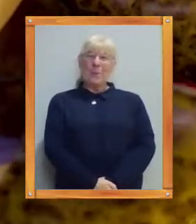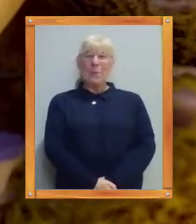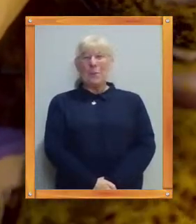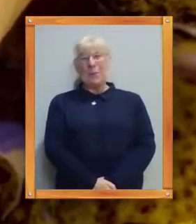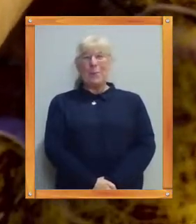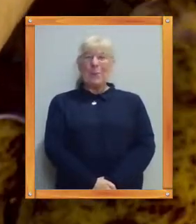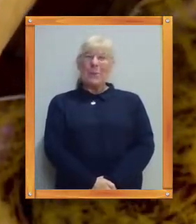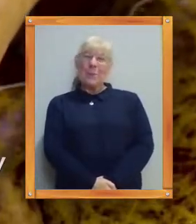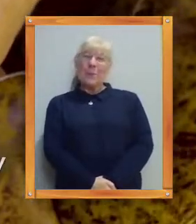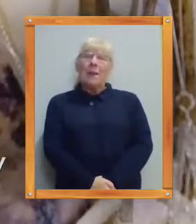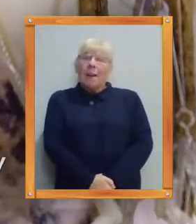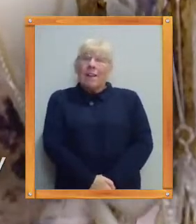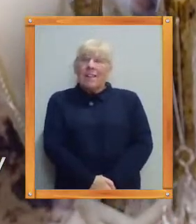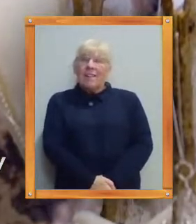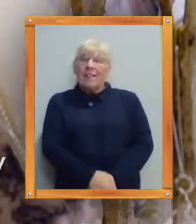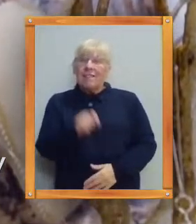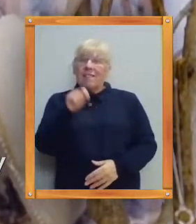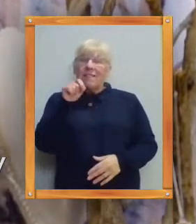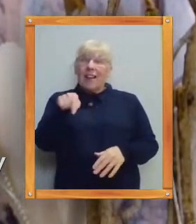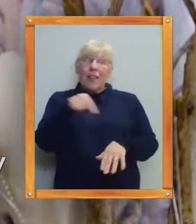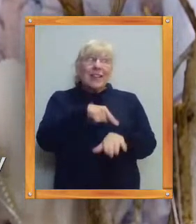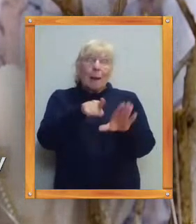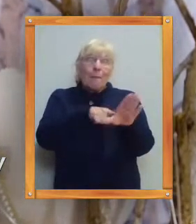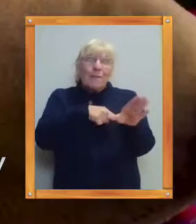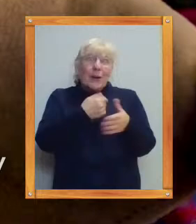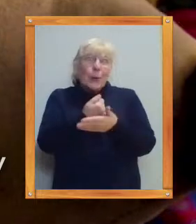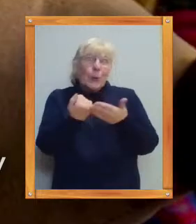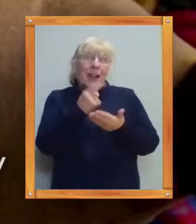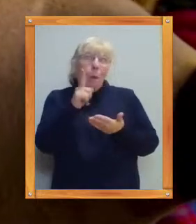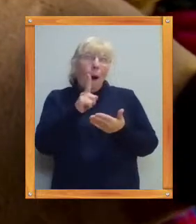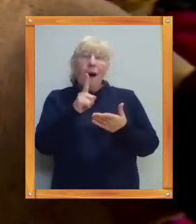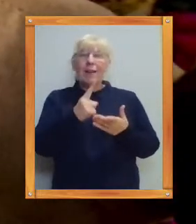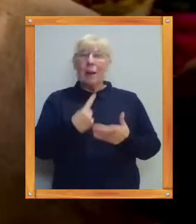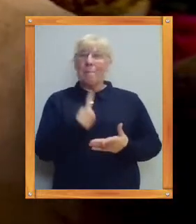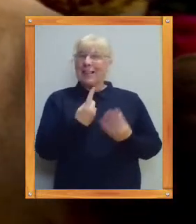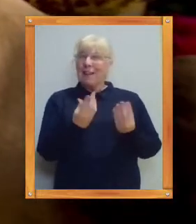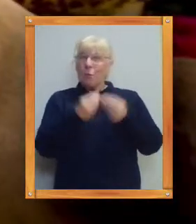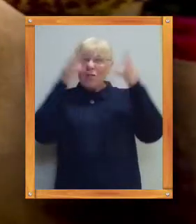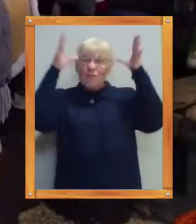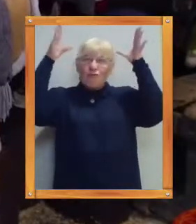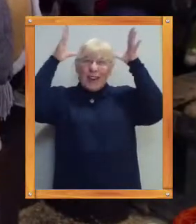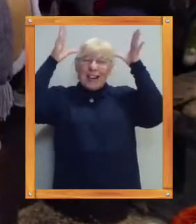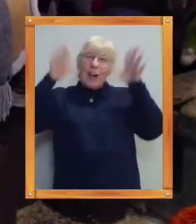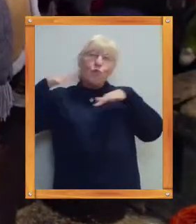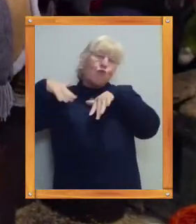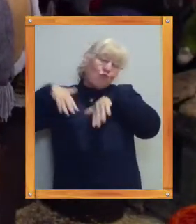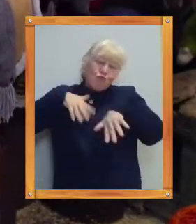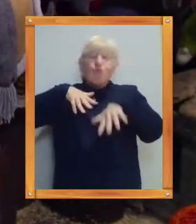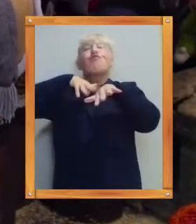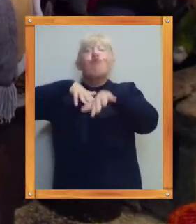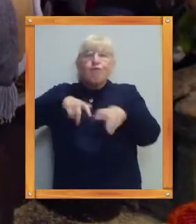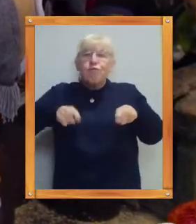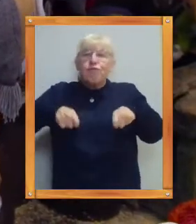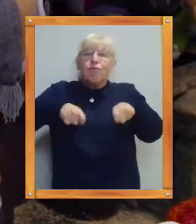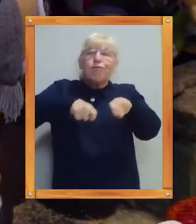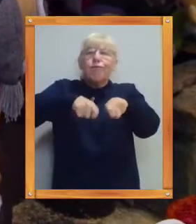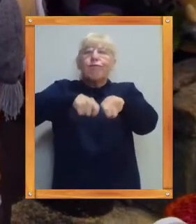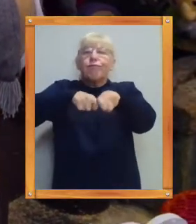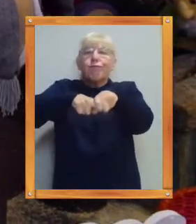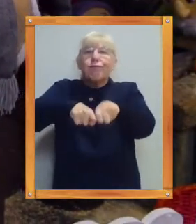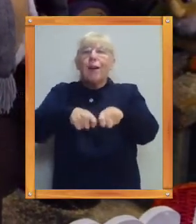Normally at this time of year, my reindeer and I would have flown in personally to attend all the Christmas light switch-ons throughout the